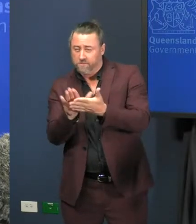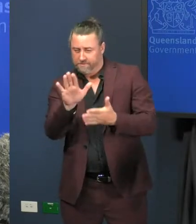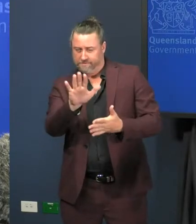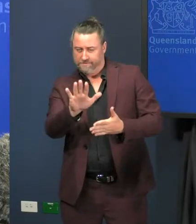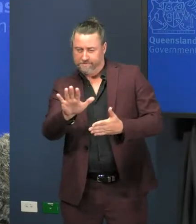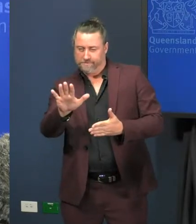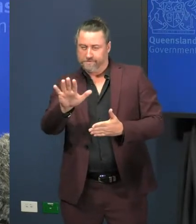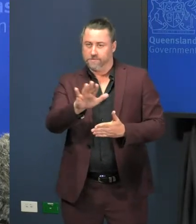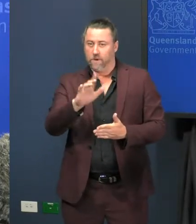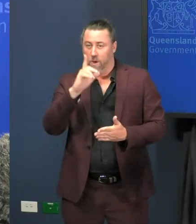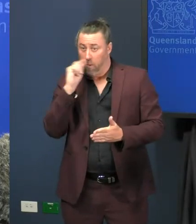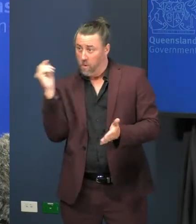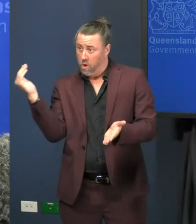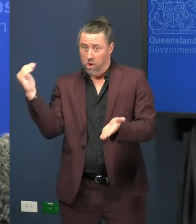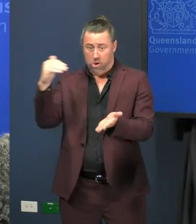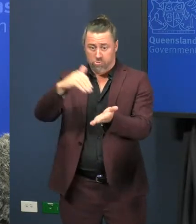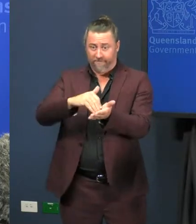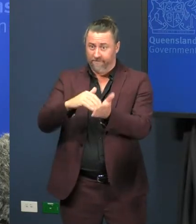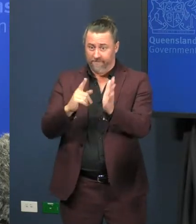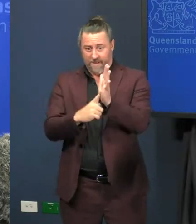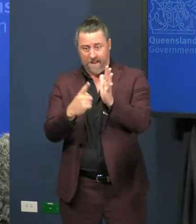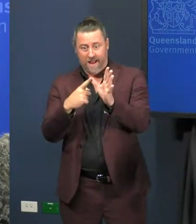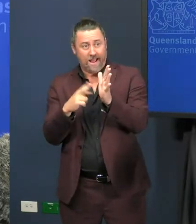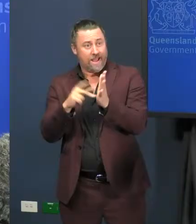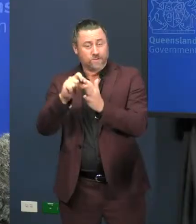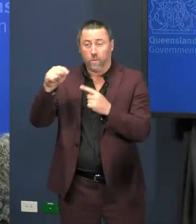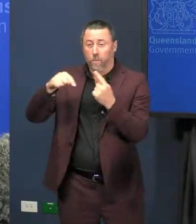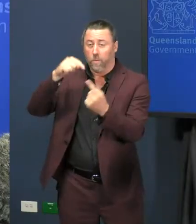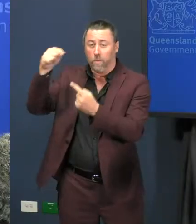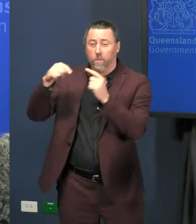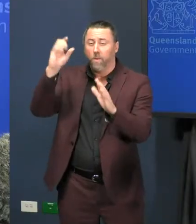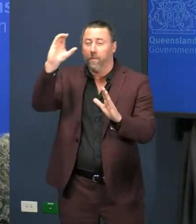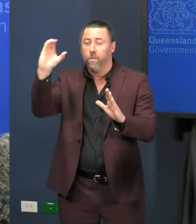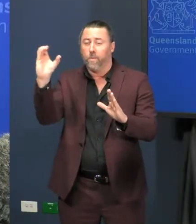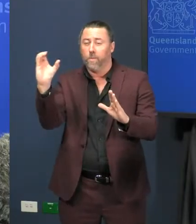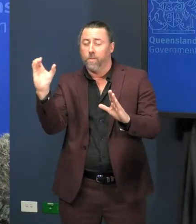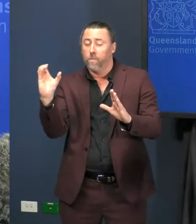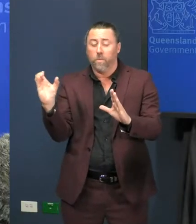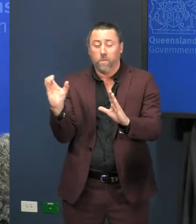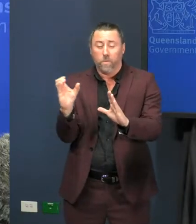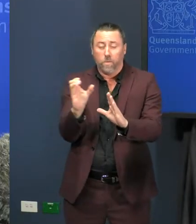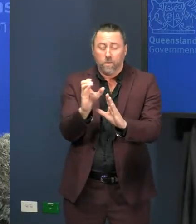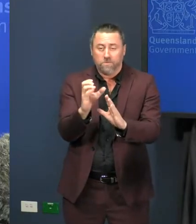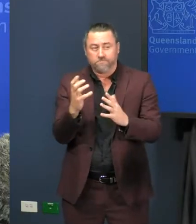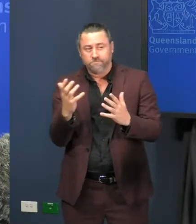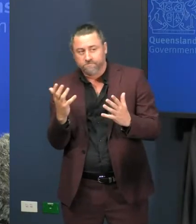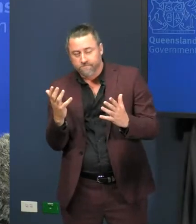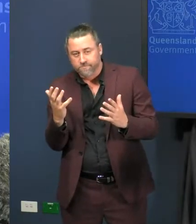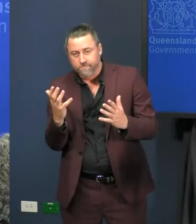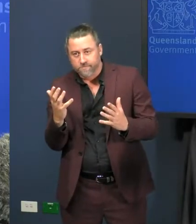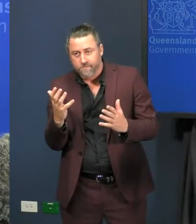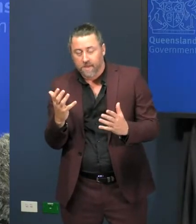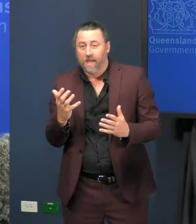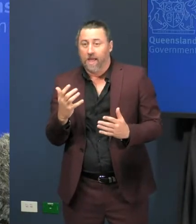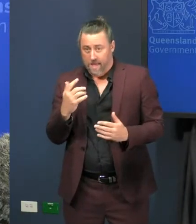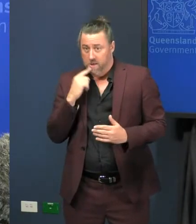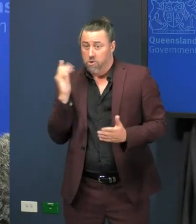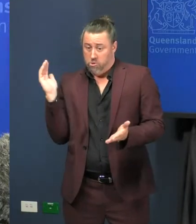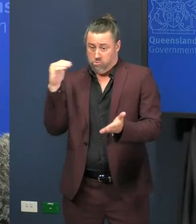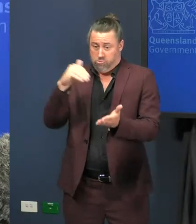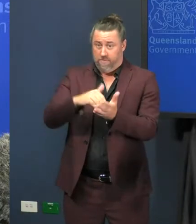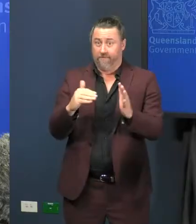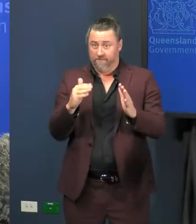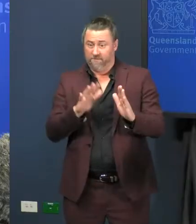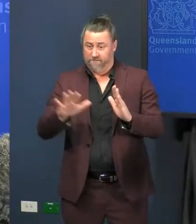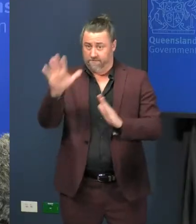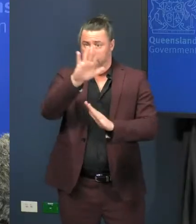coast. What is a little less certain is where. And it is a